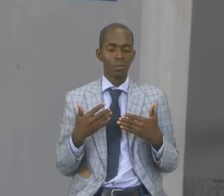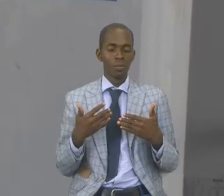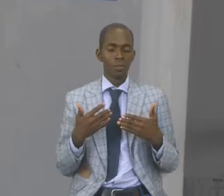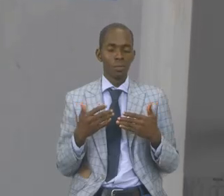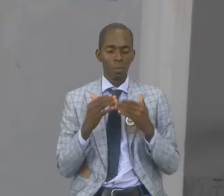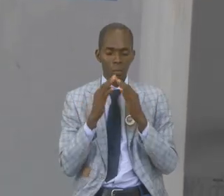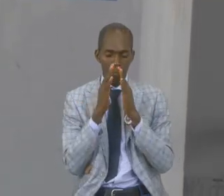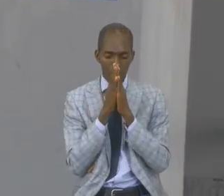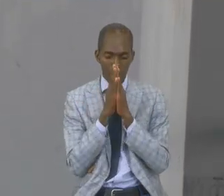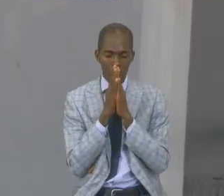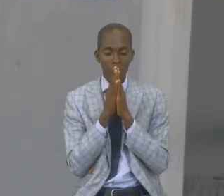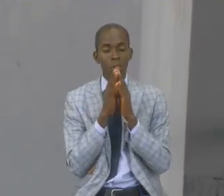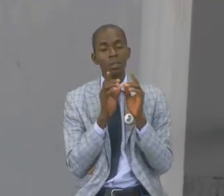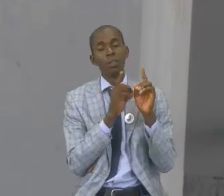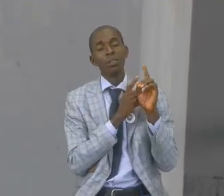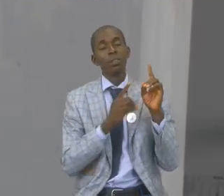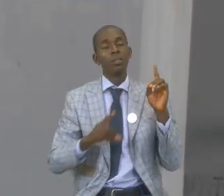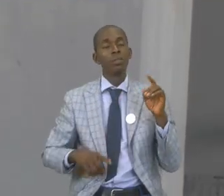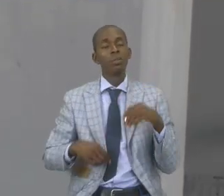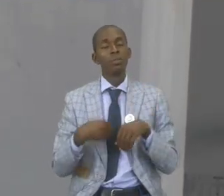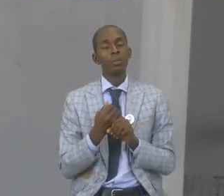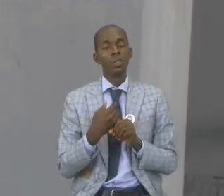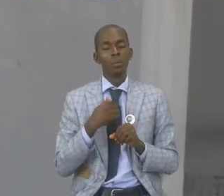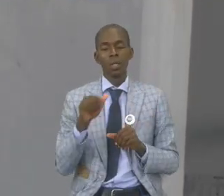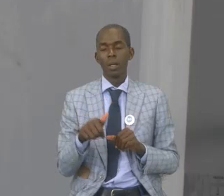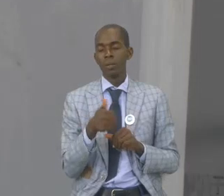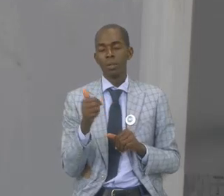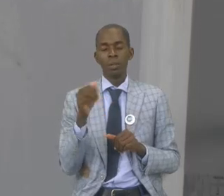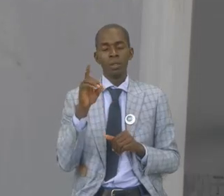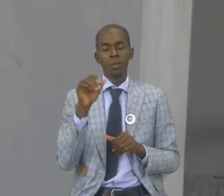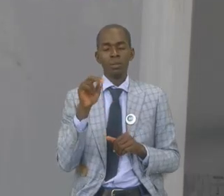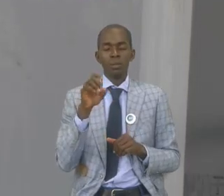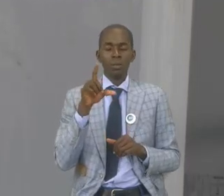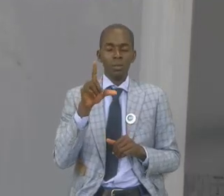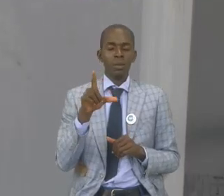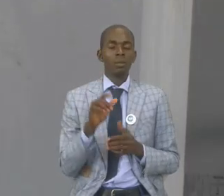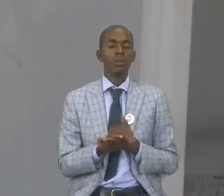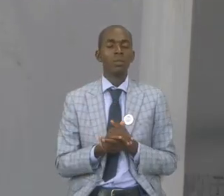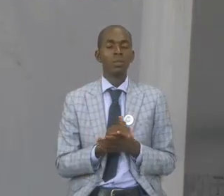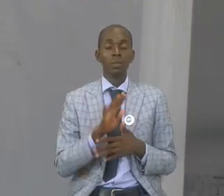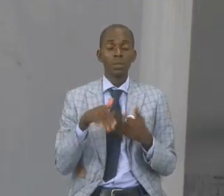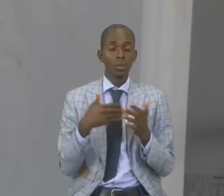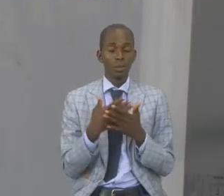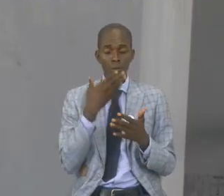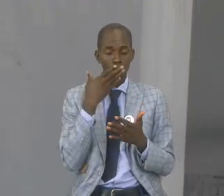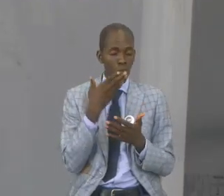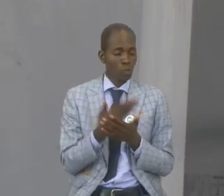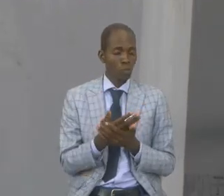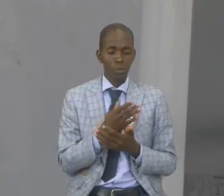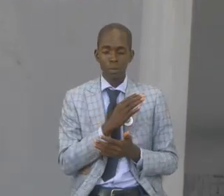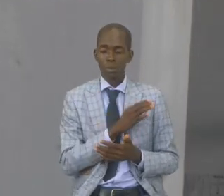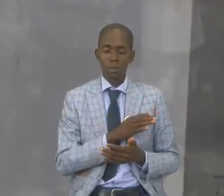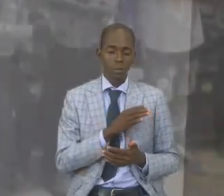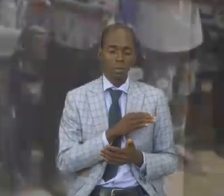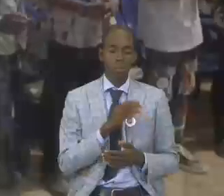Pray, Lord, make me another Daniel. All the virtues and